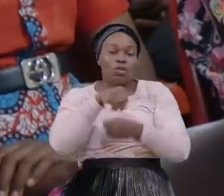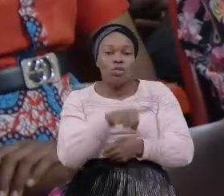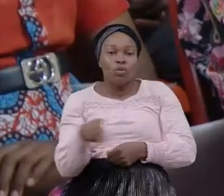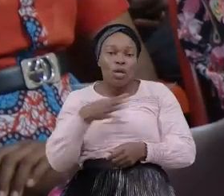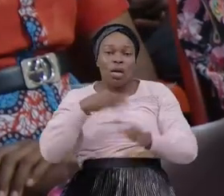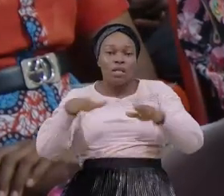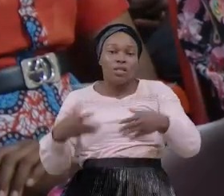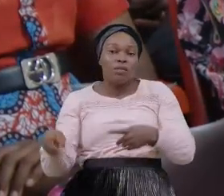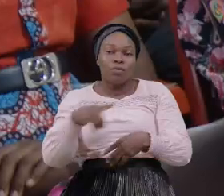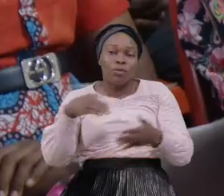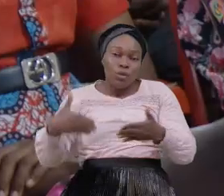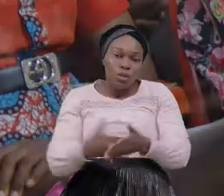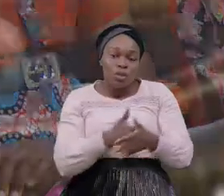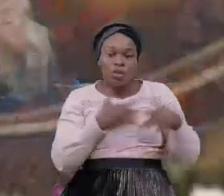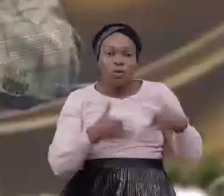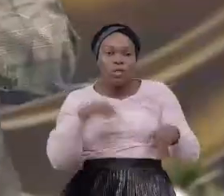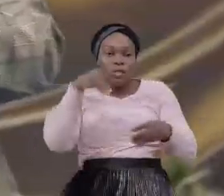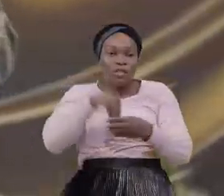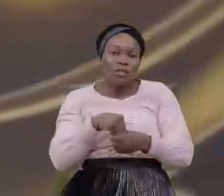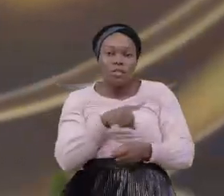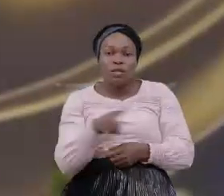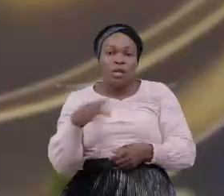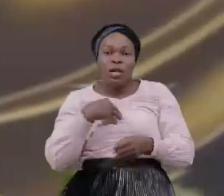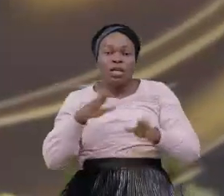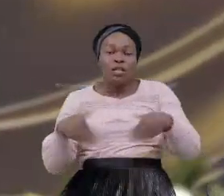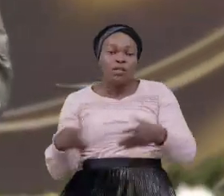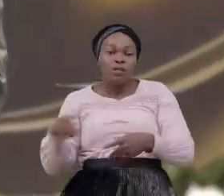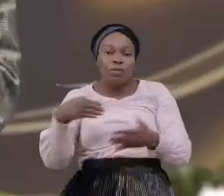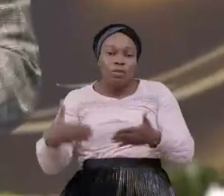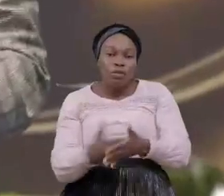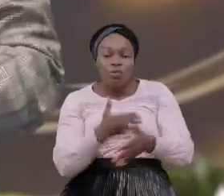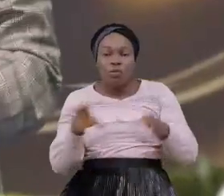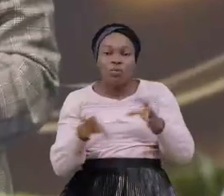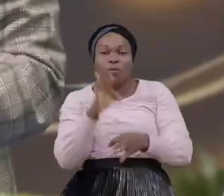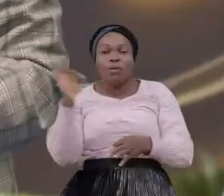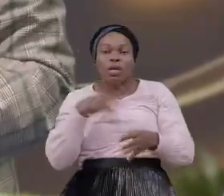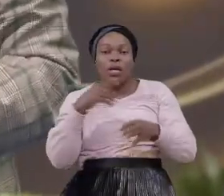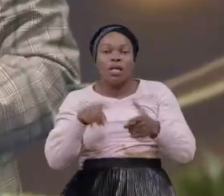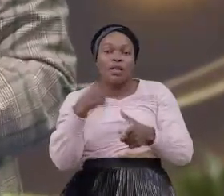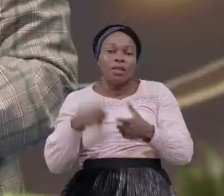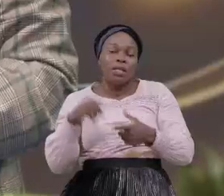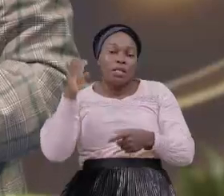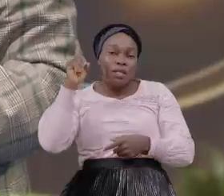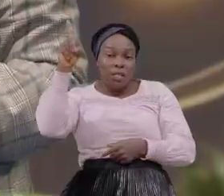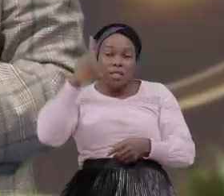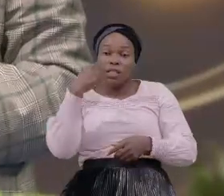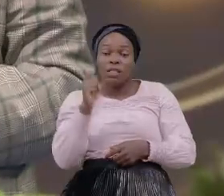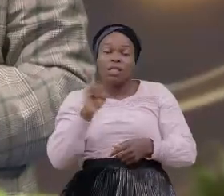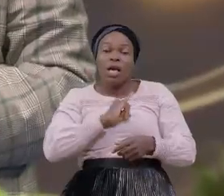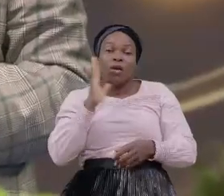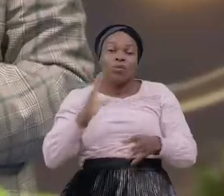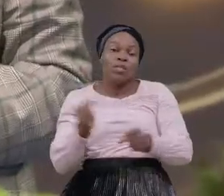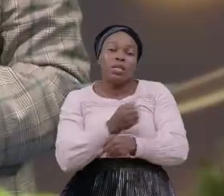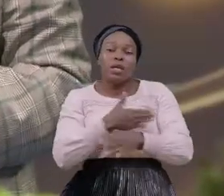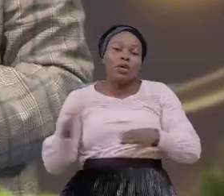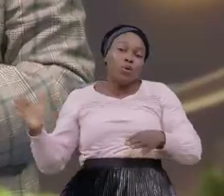heart inside you, and he gives you a new spirit. And then he says, I will take away